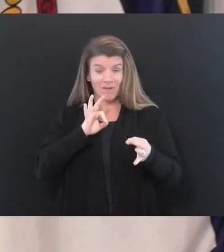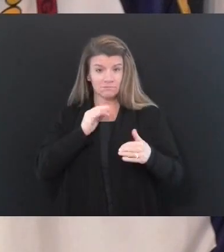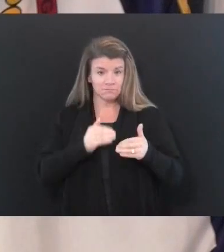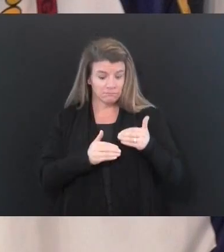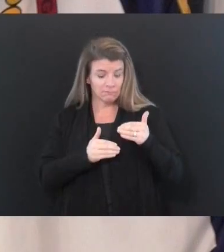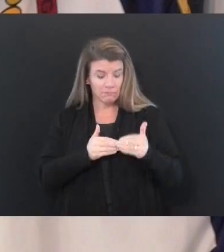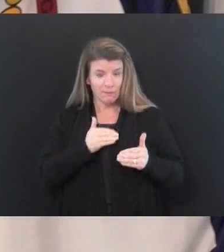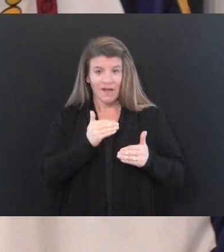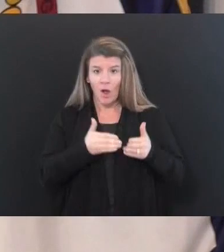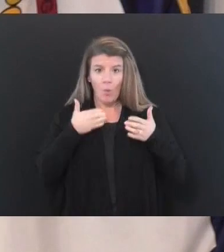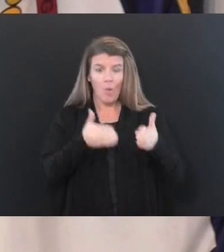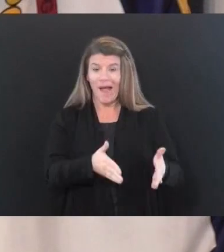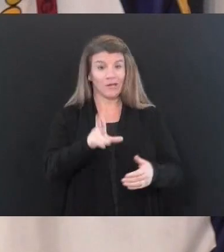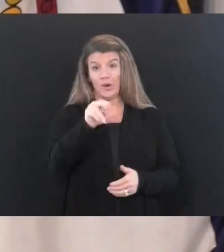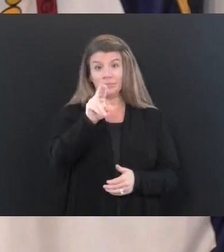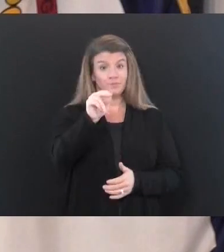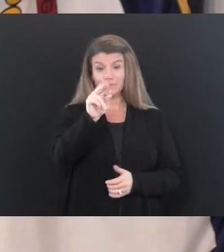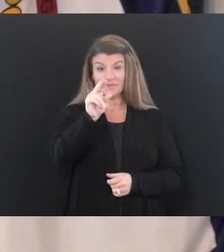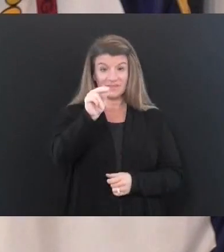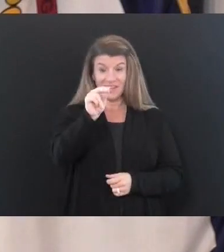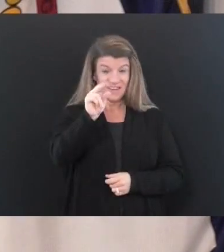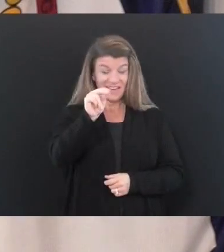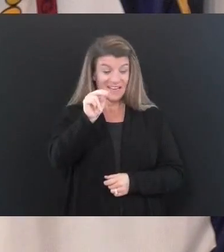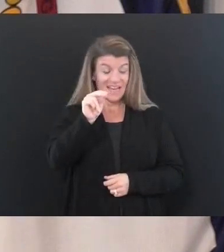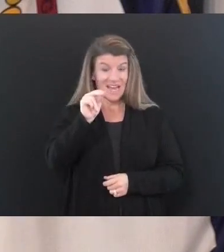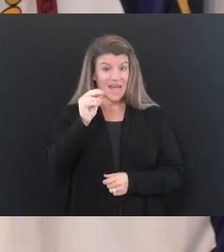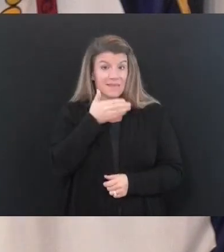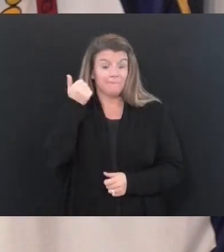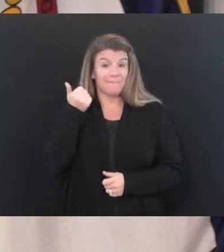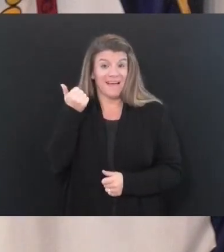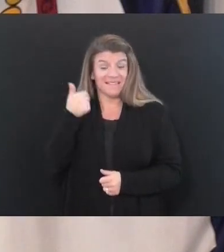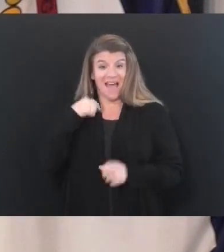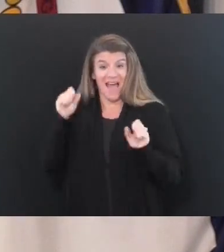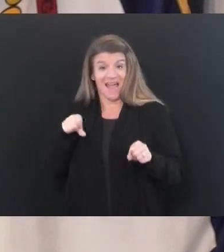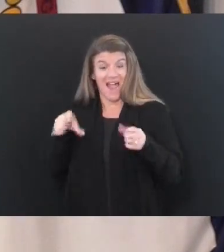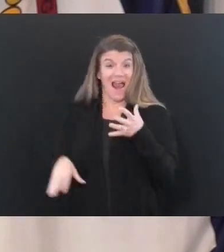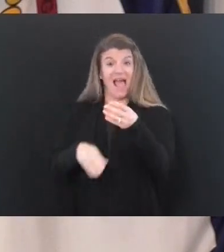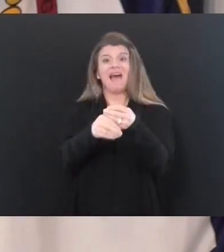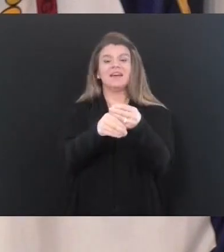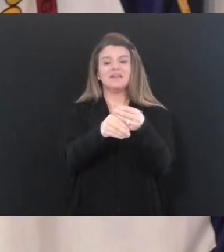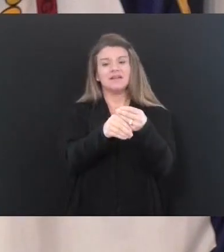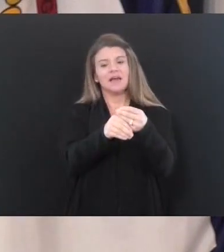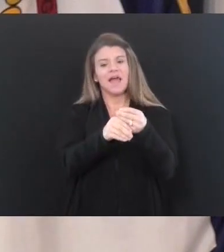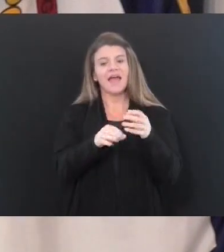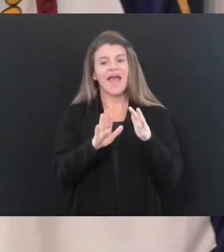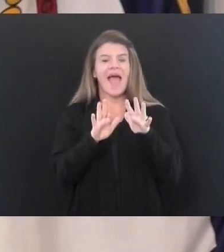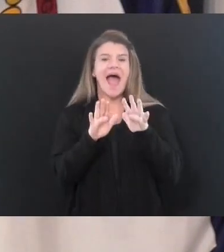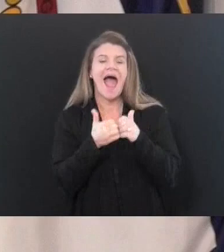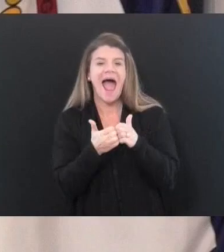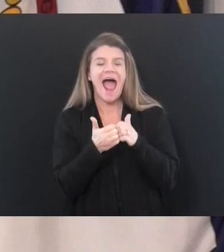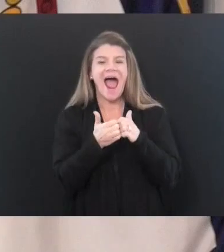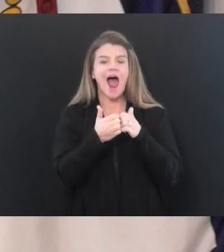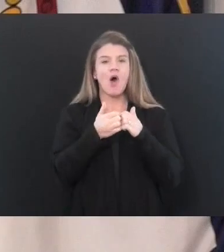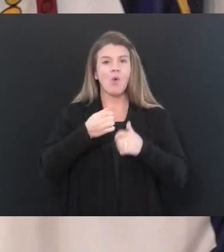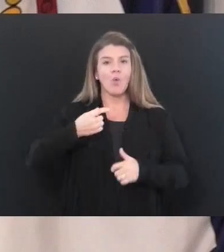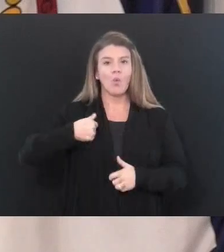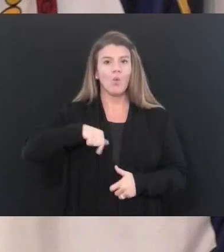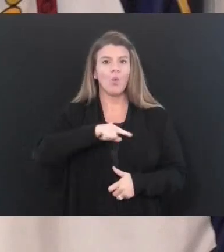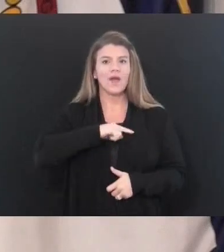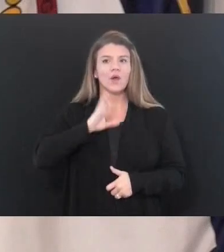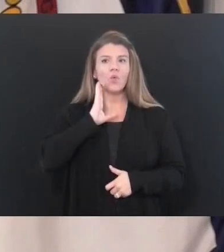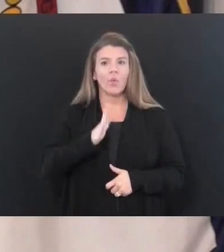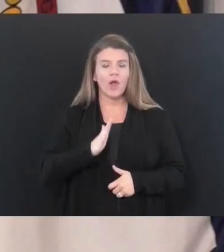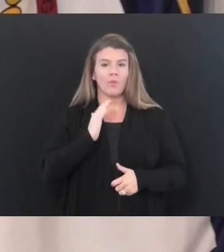know, the very best thing that I could possibly say is how we are progressing.